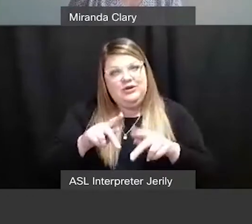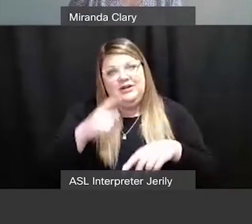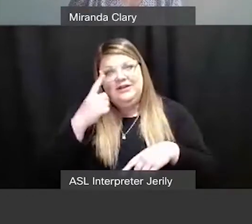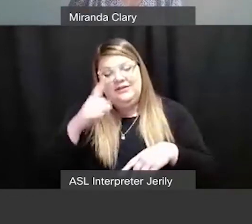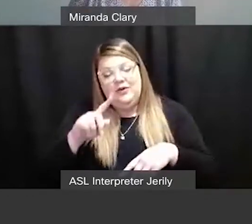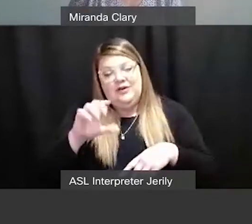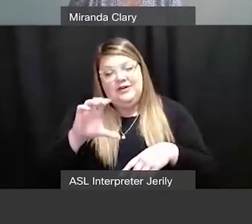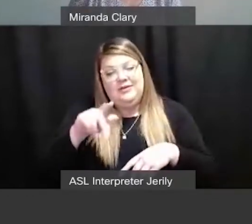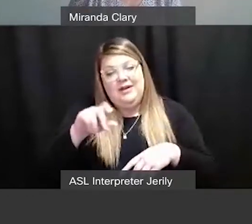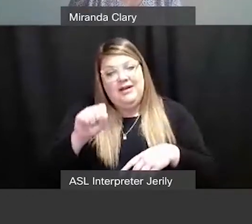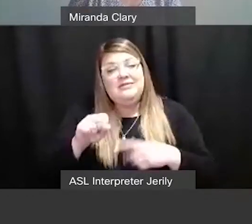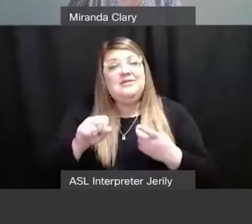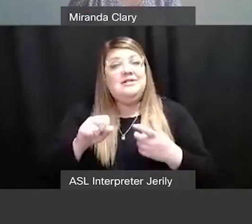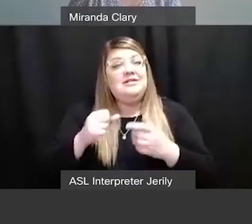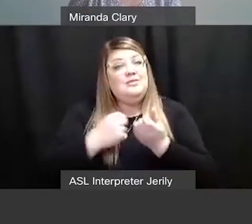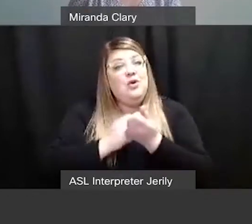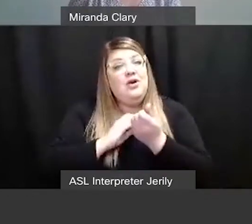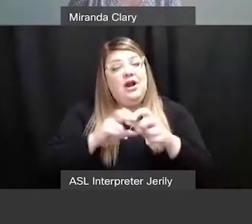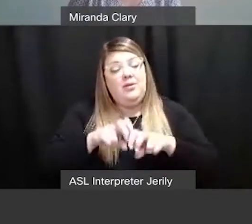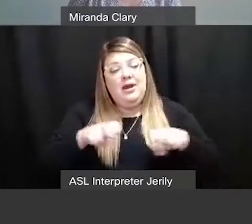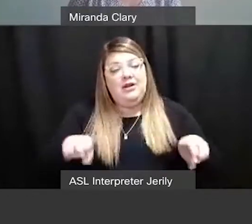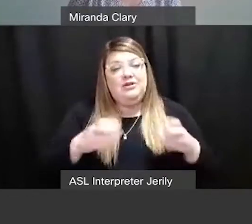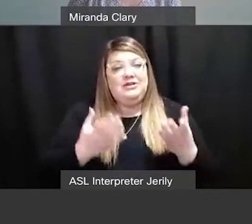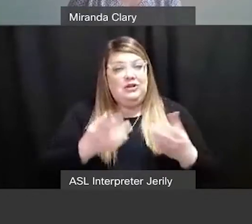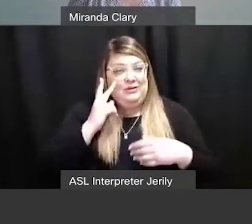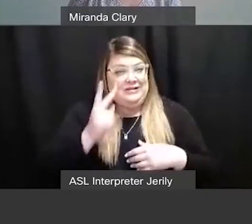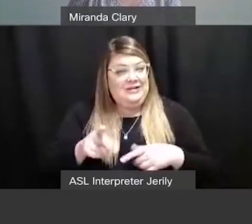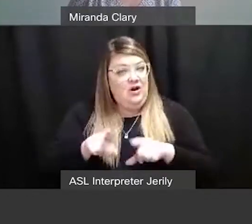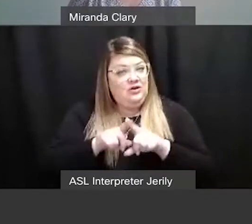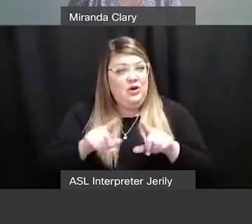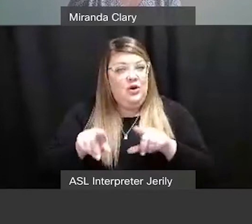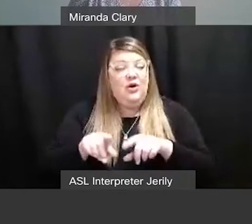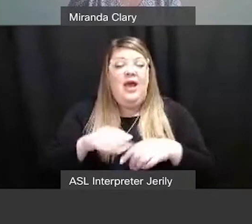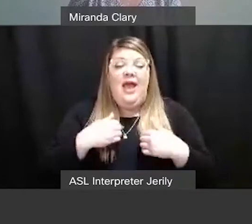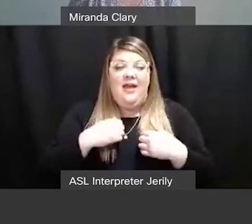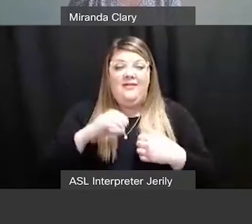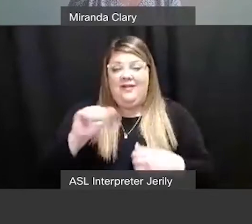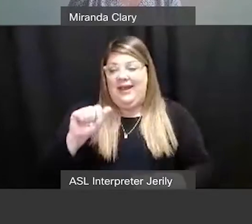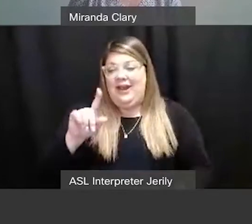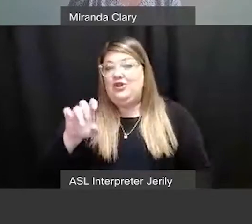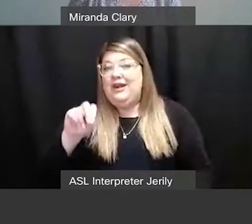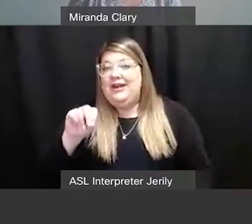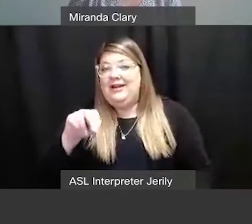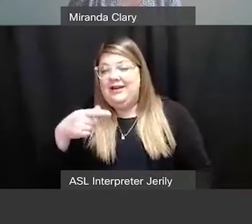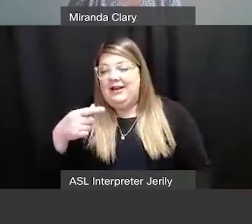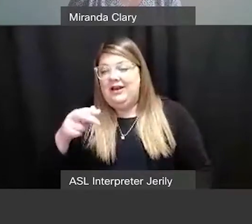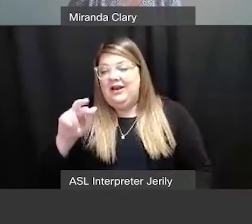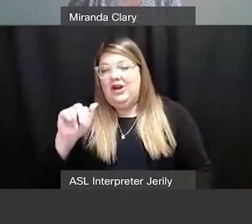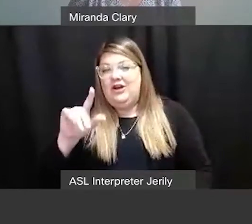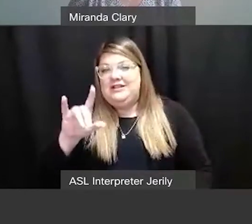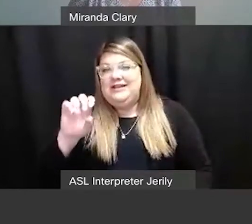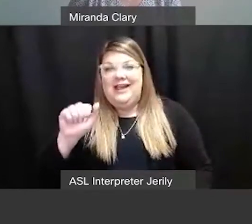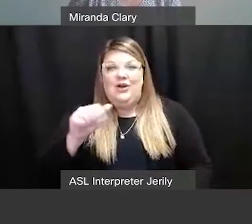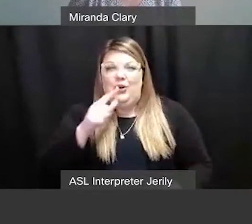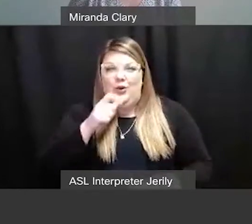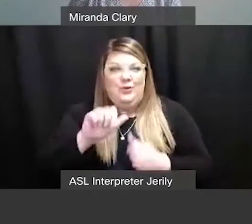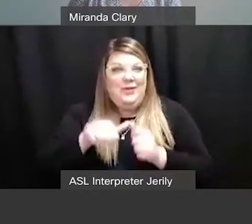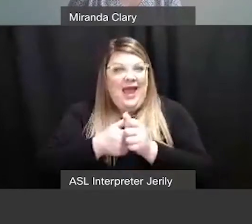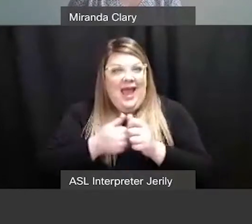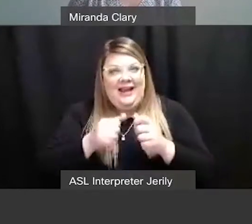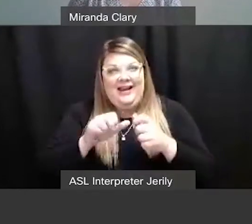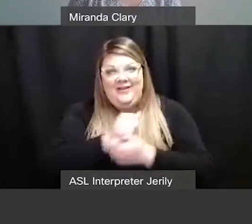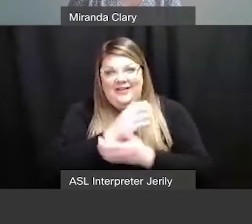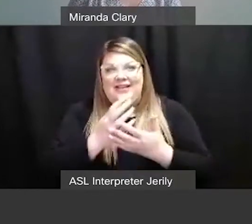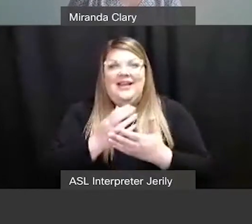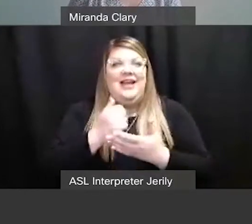Supporting our panels that you can now see, I do want to also note that we have Mr. Adrian Garcia behind the scenes. He'll be helping guide